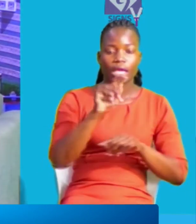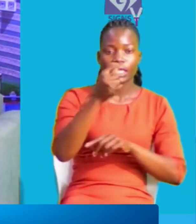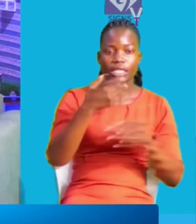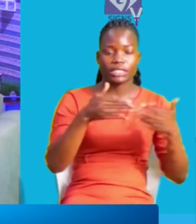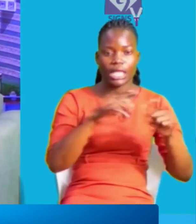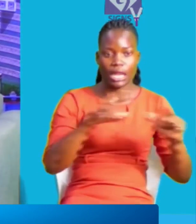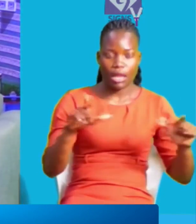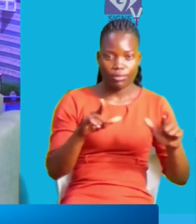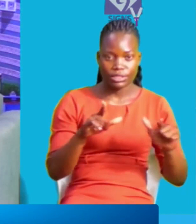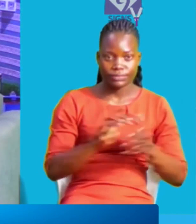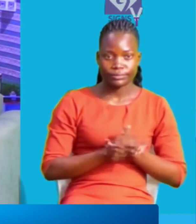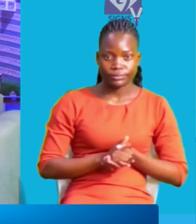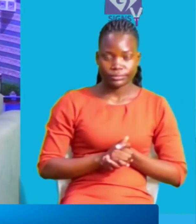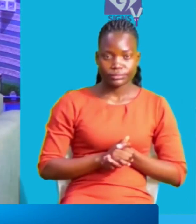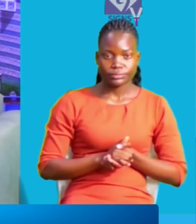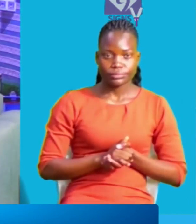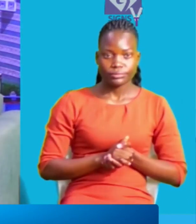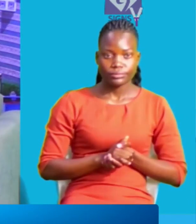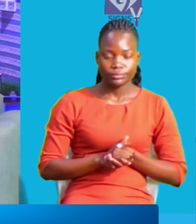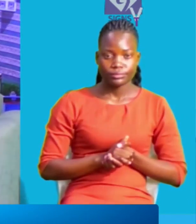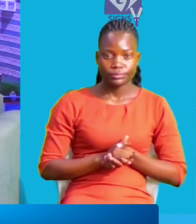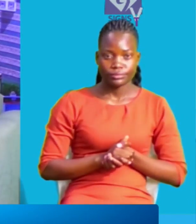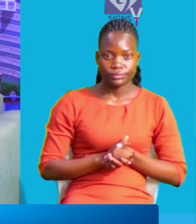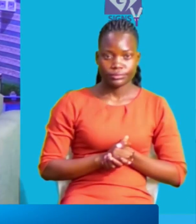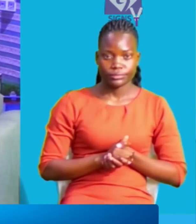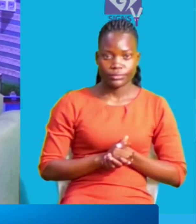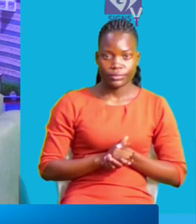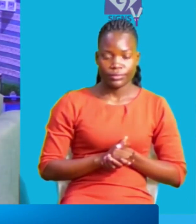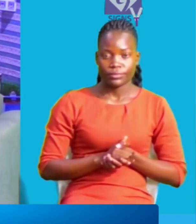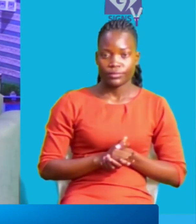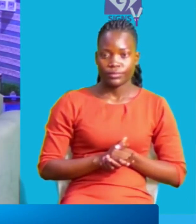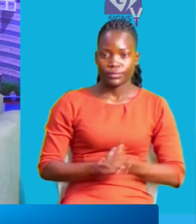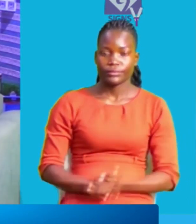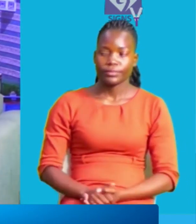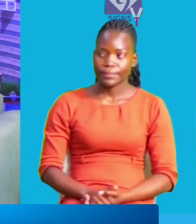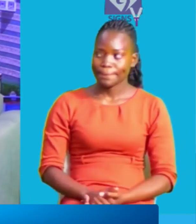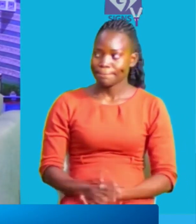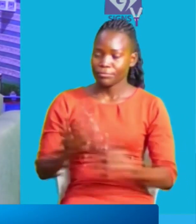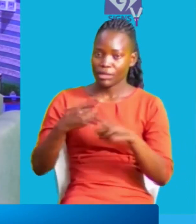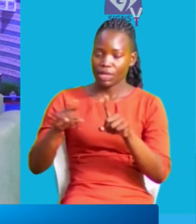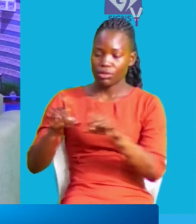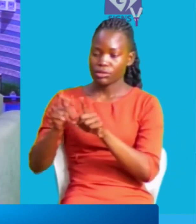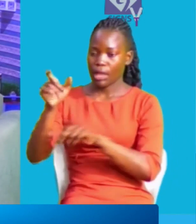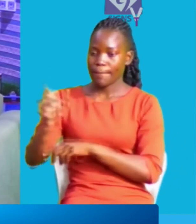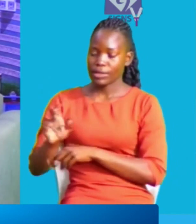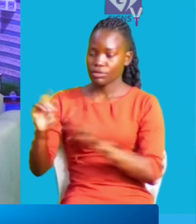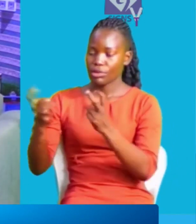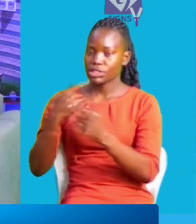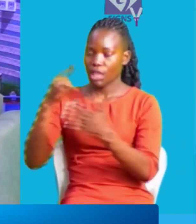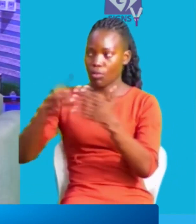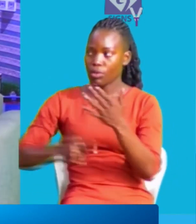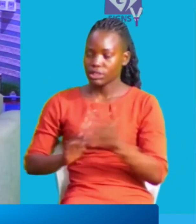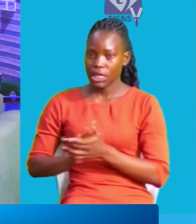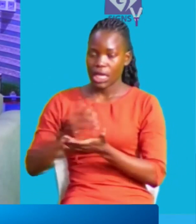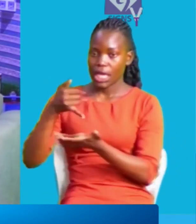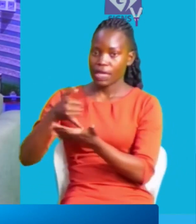Language course. Yes. That's why I'm here too. Very passionate about it. But then also somebody will be